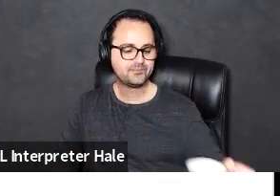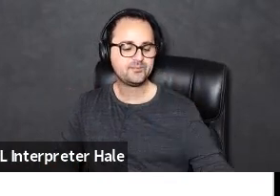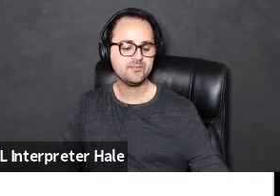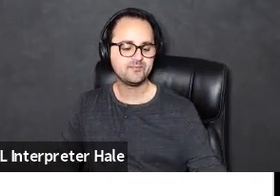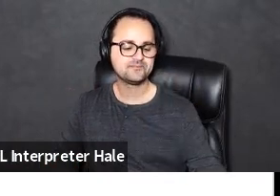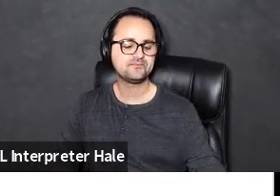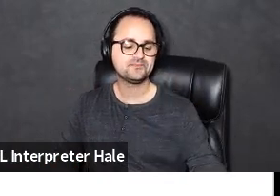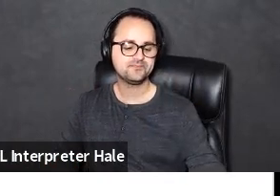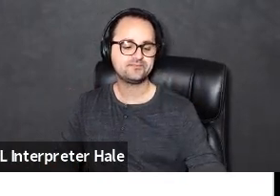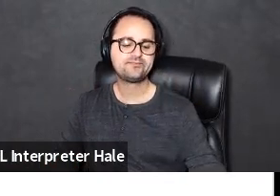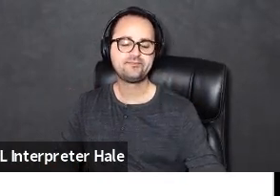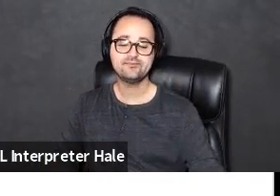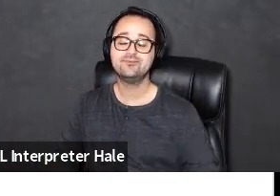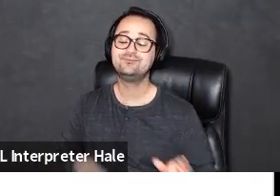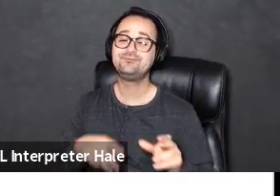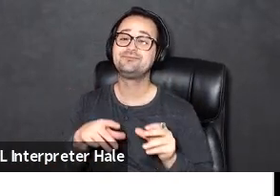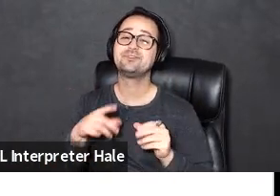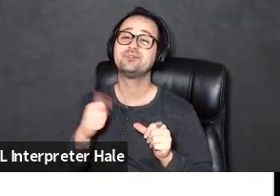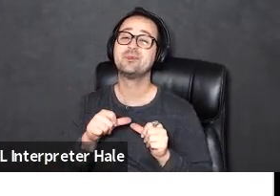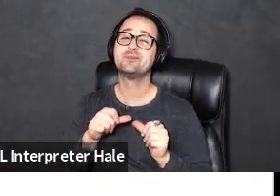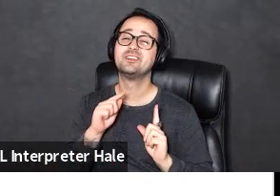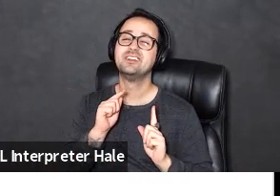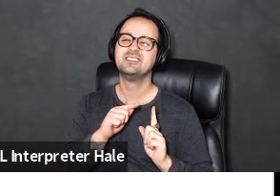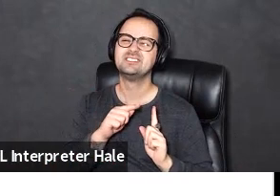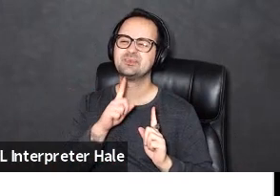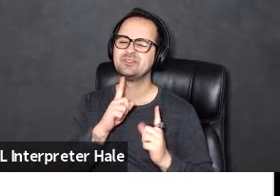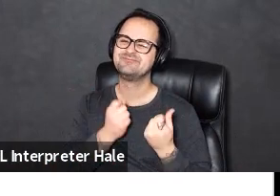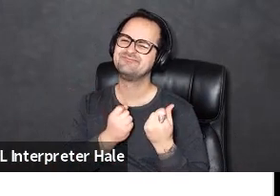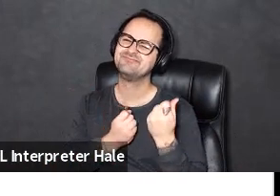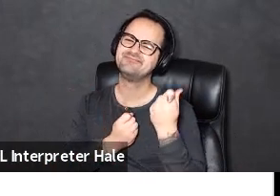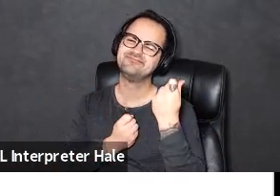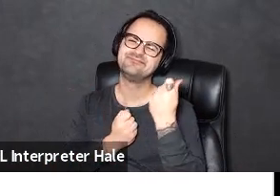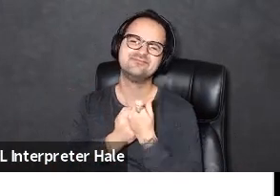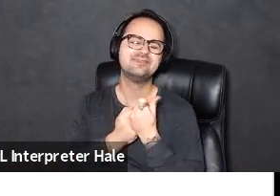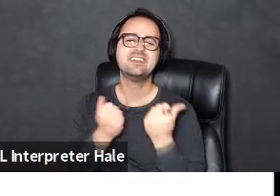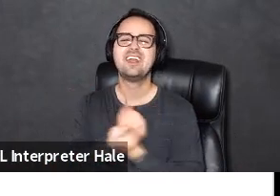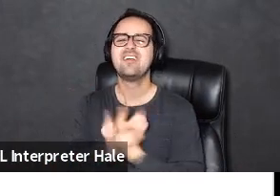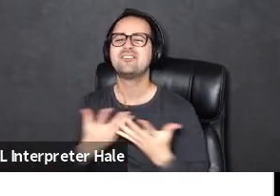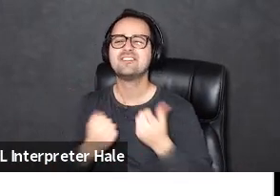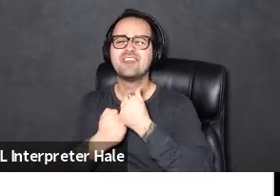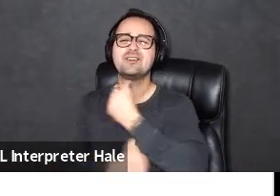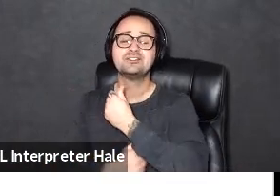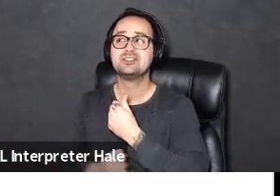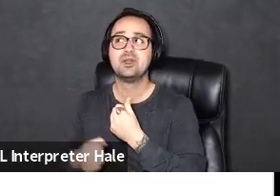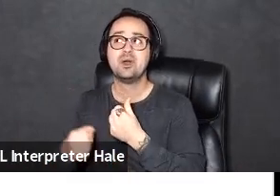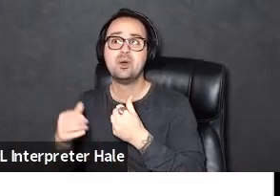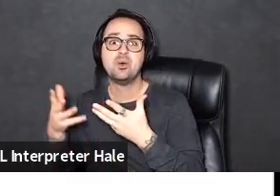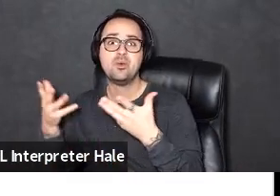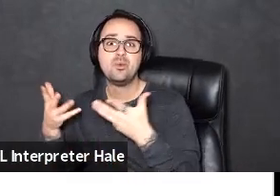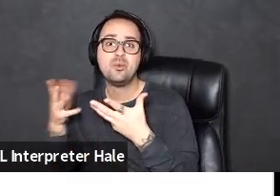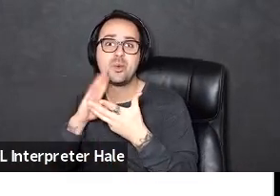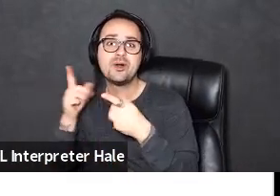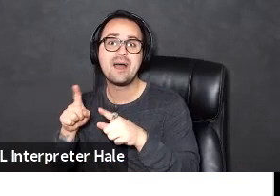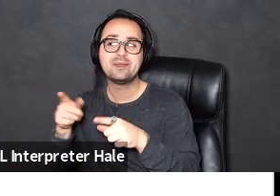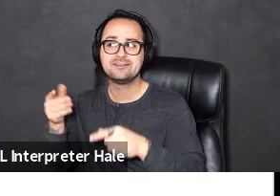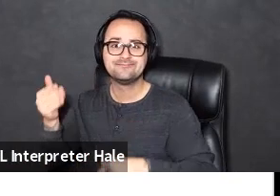is because this is sort of that backbone of the whole thing of dictating where things go. But as